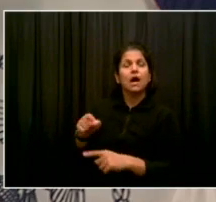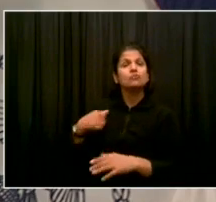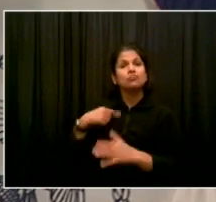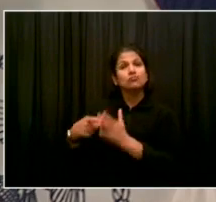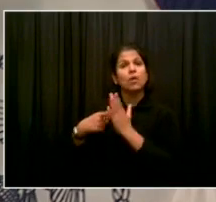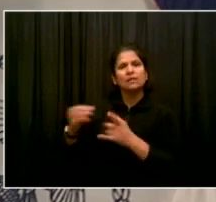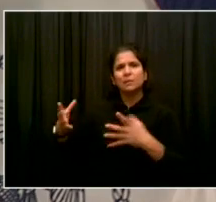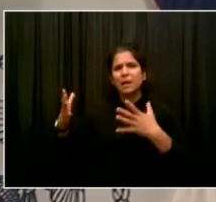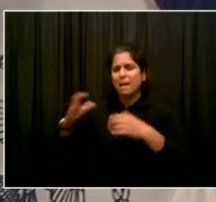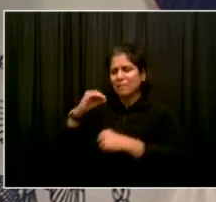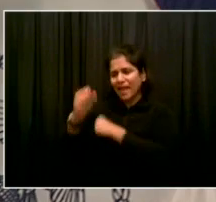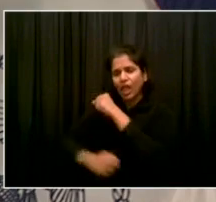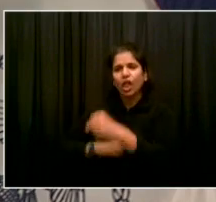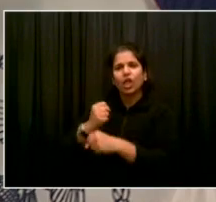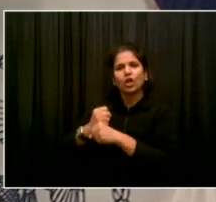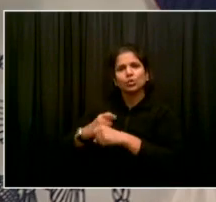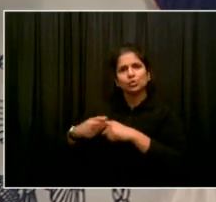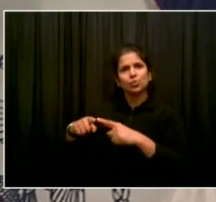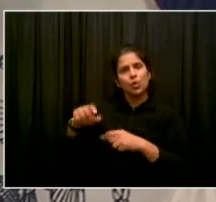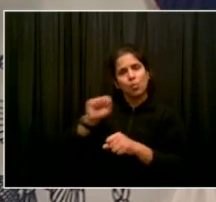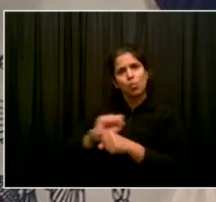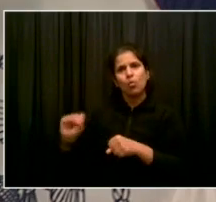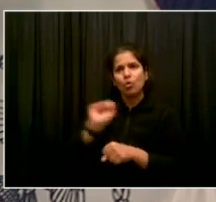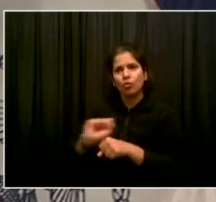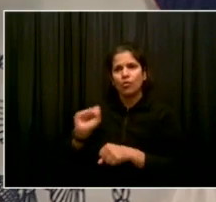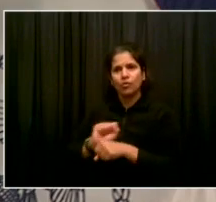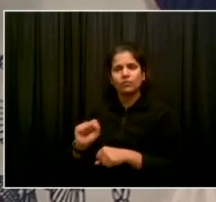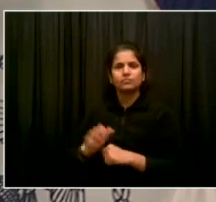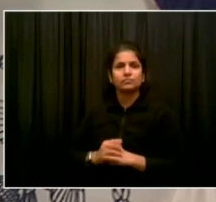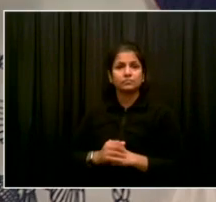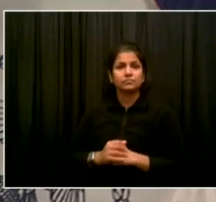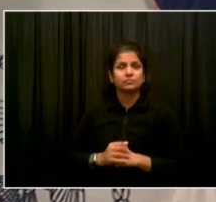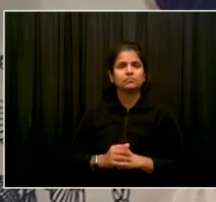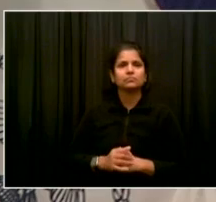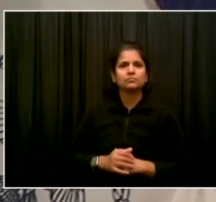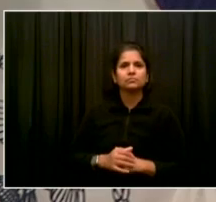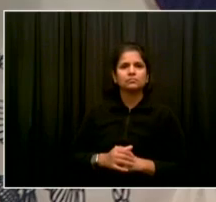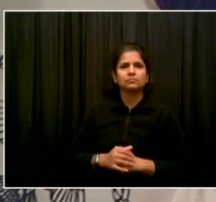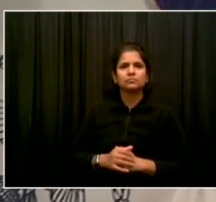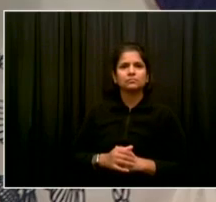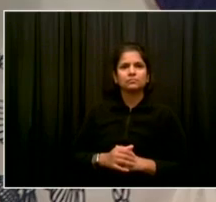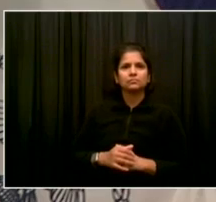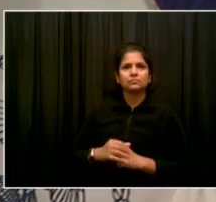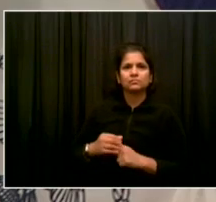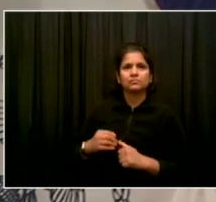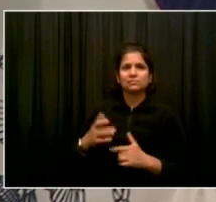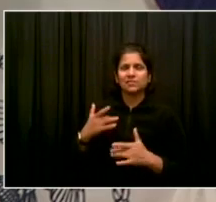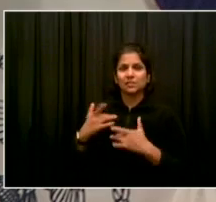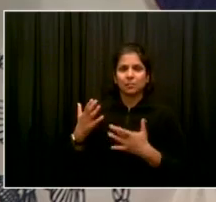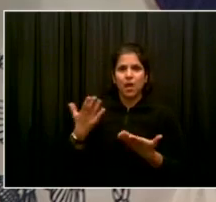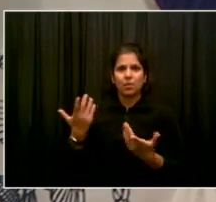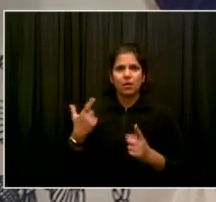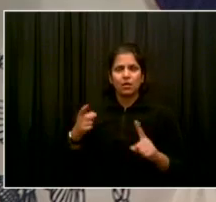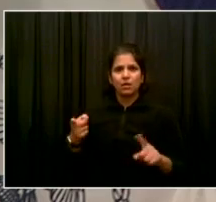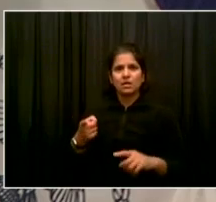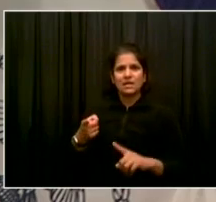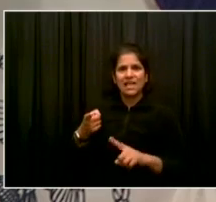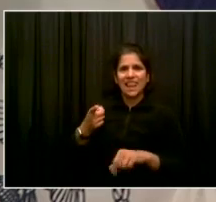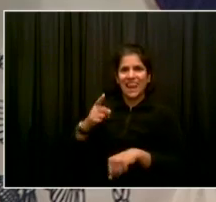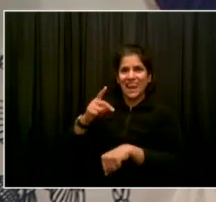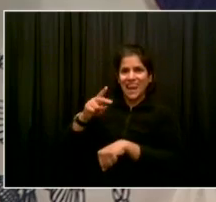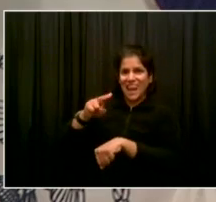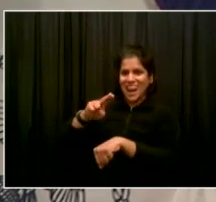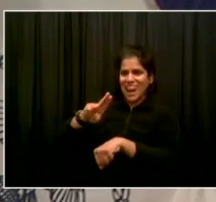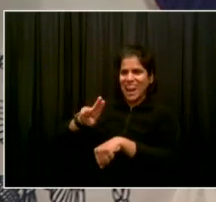about the nativism. I'm worried about what we've seen the last few years in this country coming up that is bad